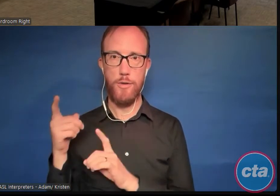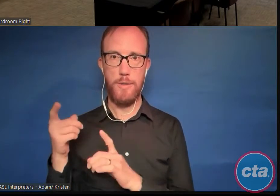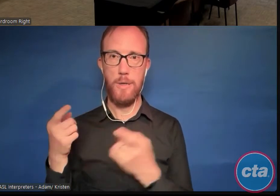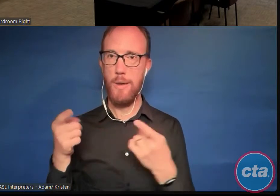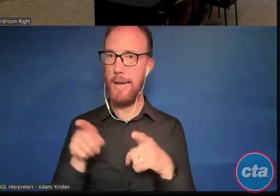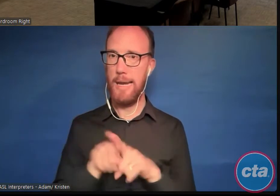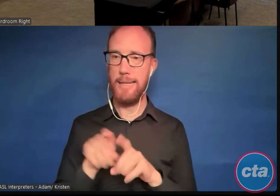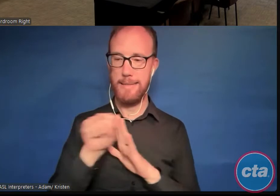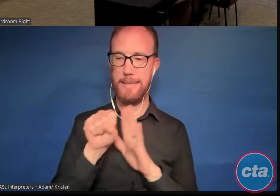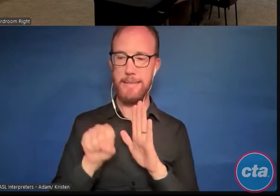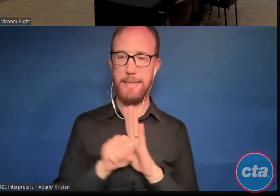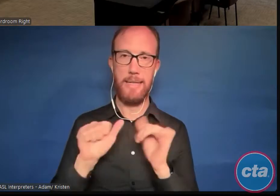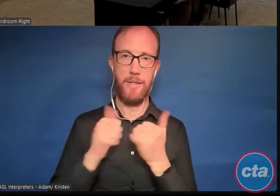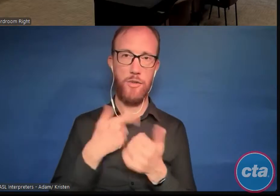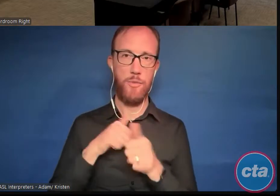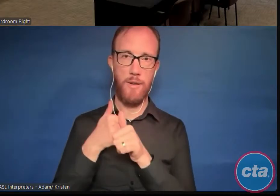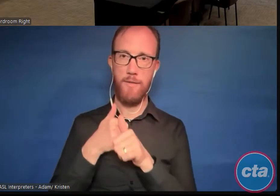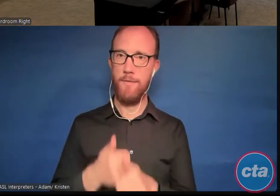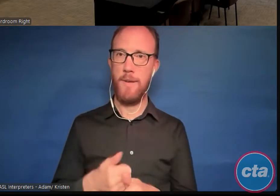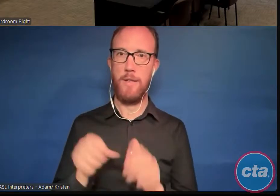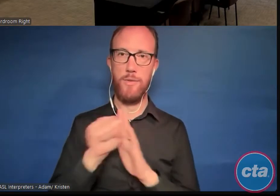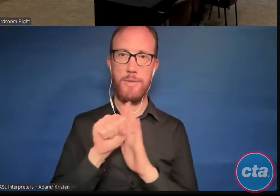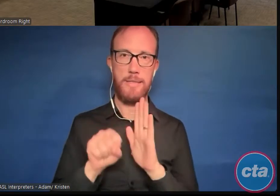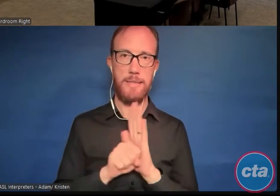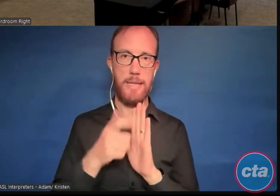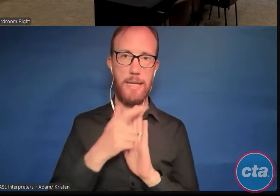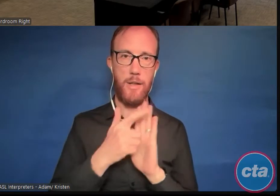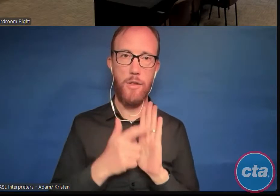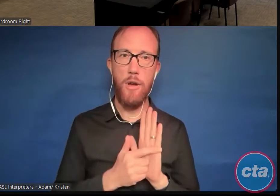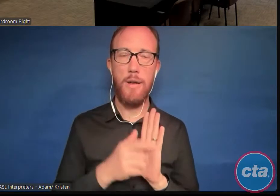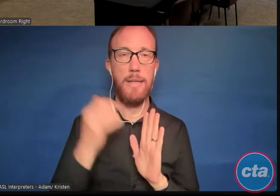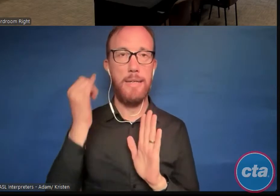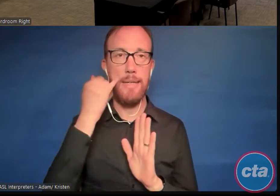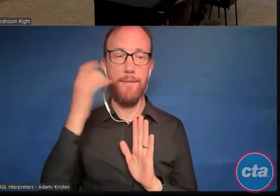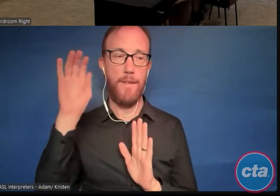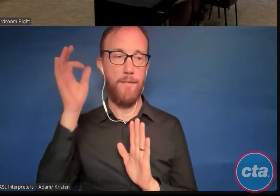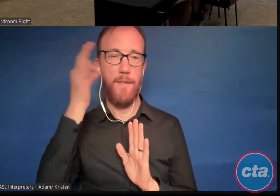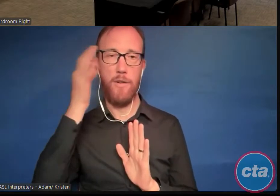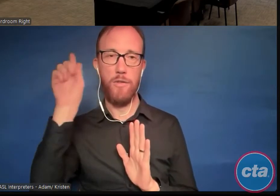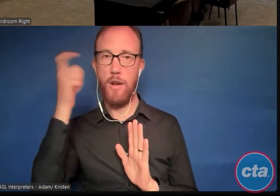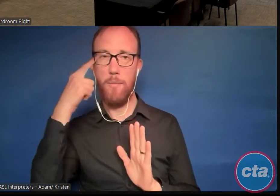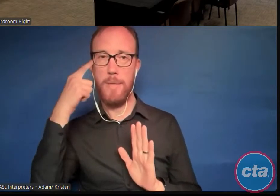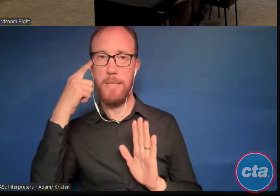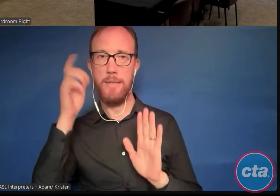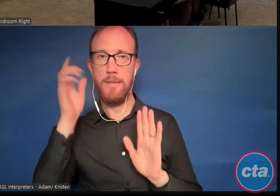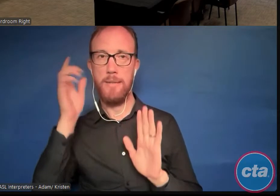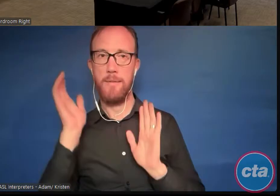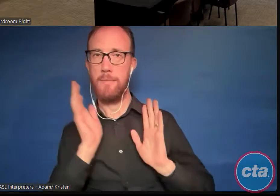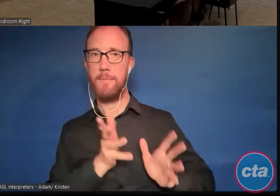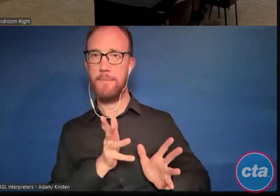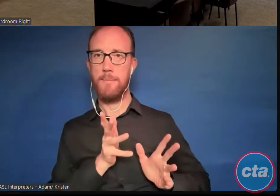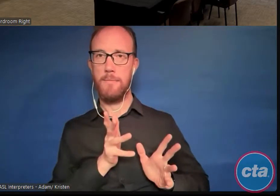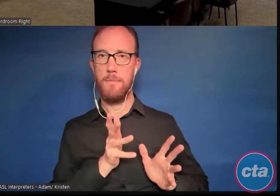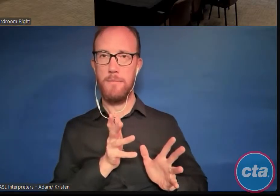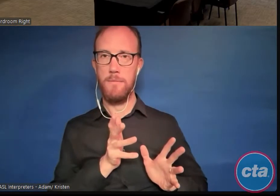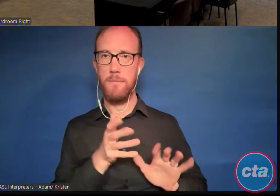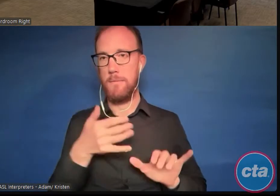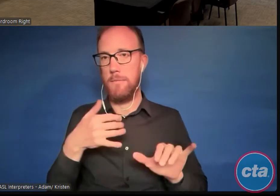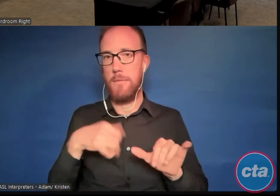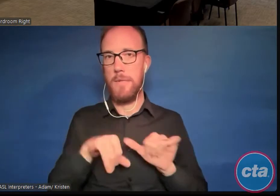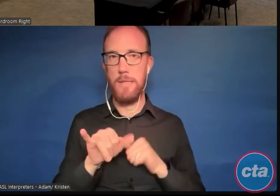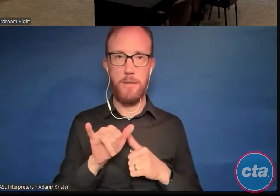state law on those things. And those things, regardless of if the federal government walks away from a lot of those, they're still our rights and our programs. And